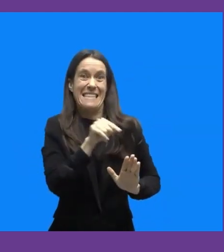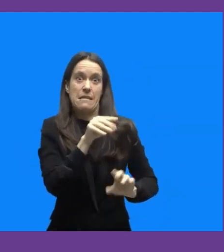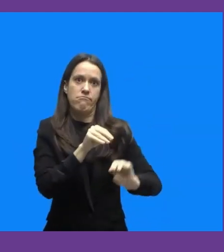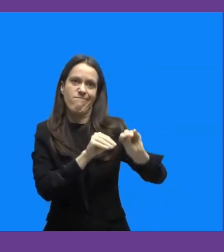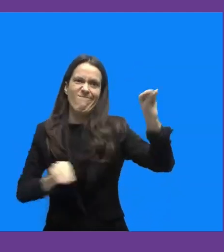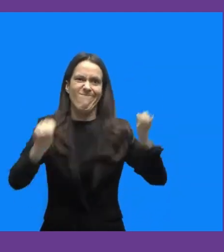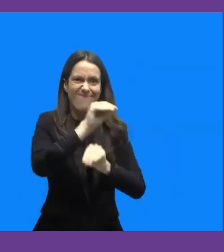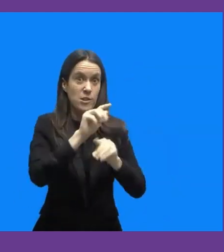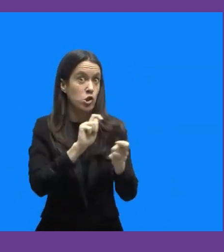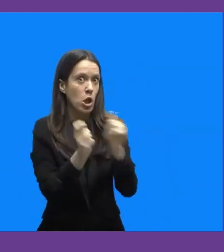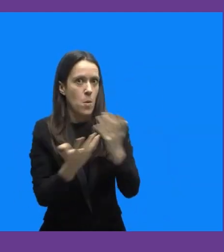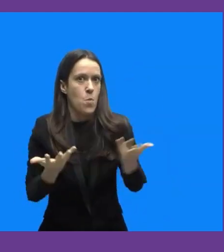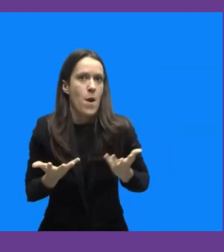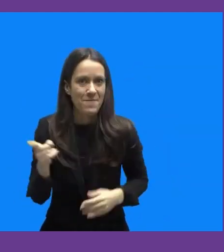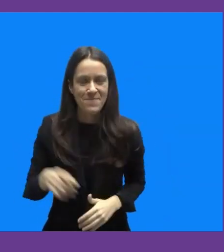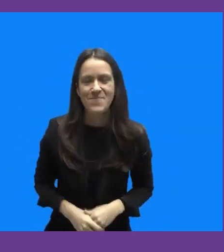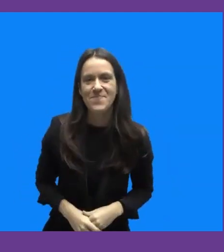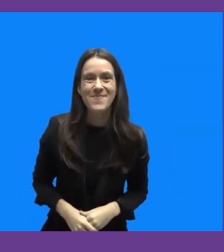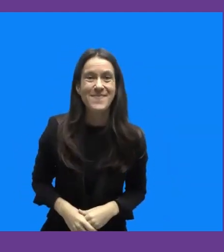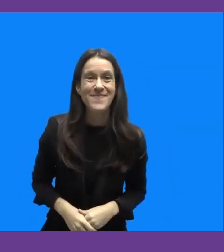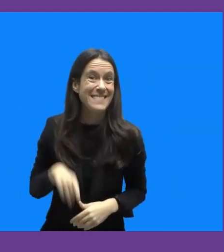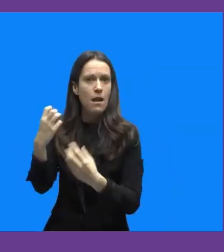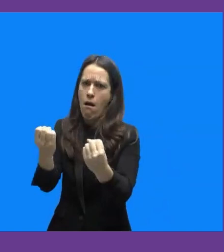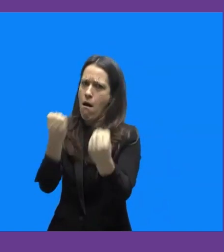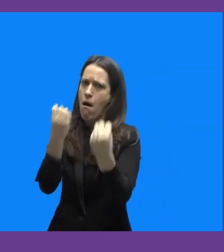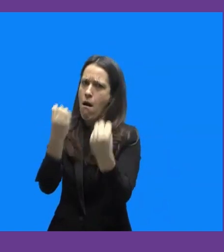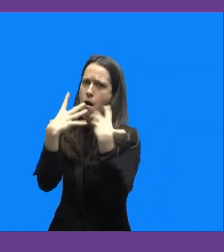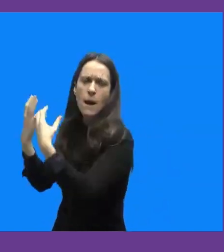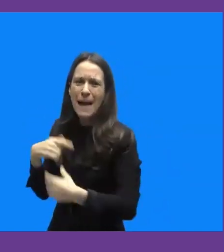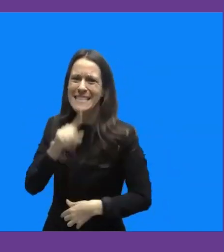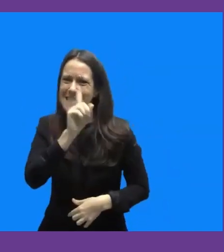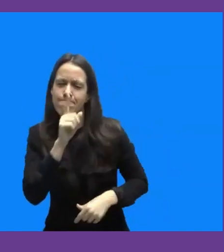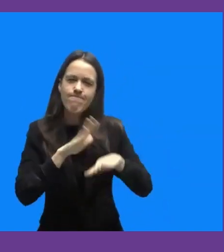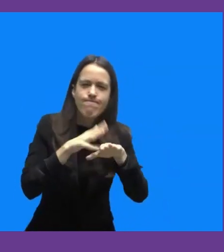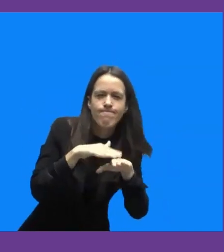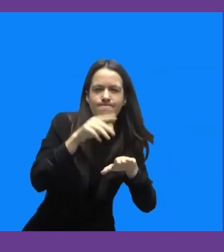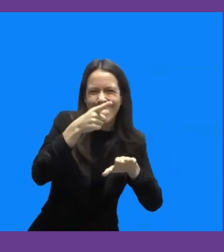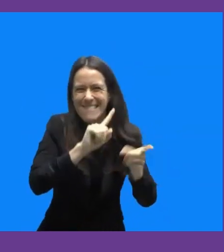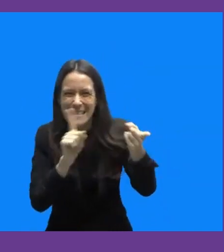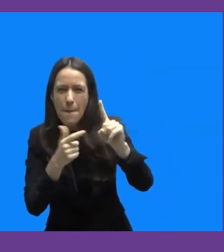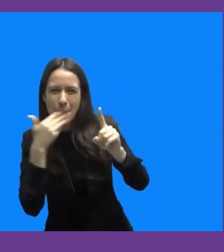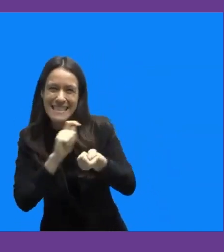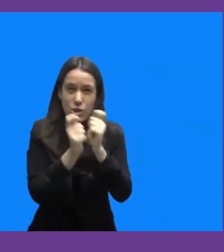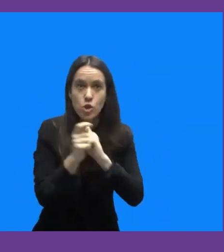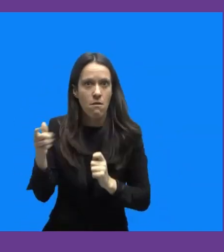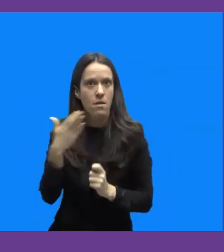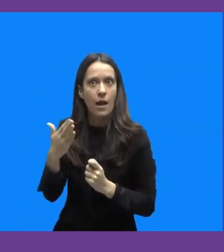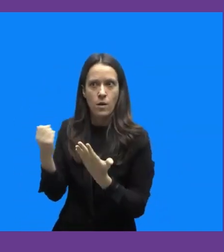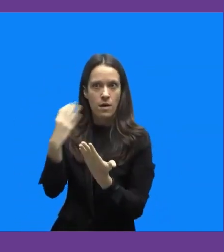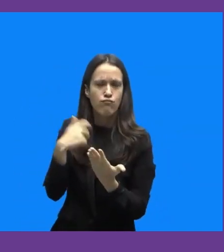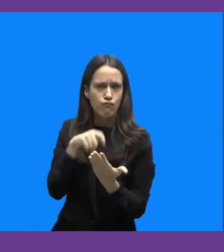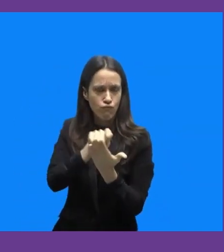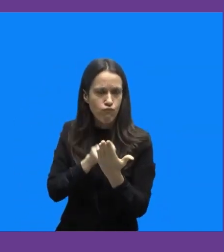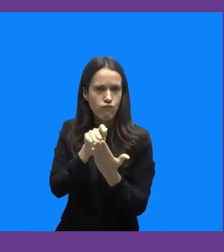37 indicators. And we received a lot of input that was very useful to